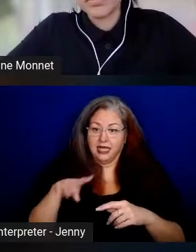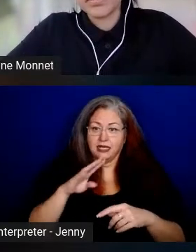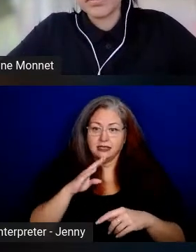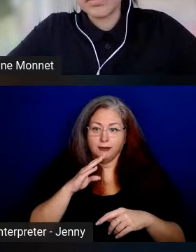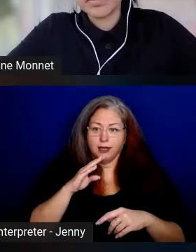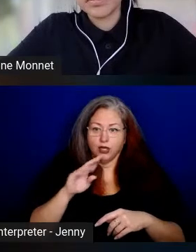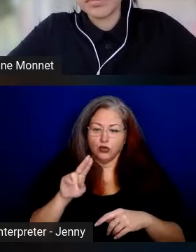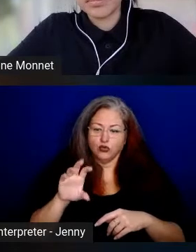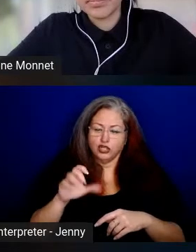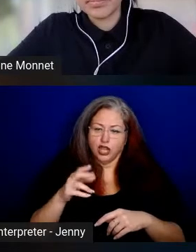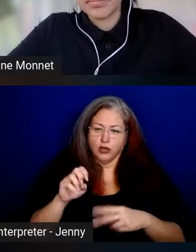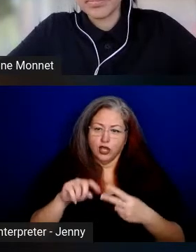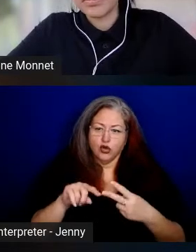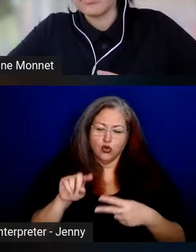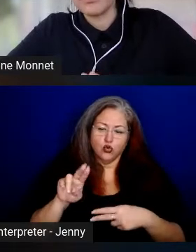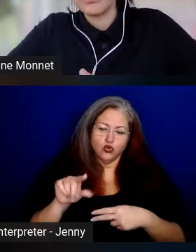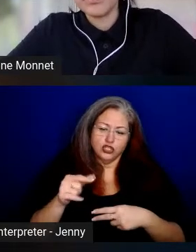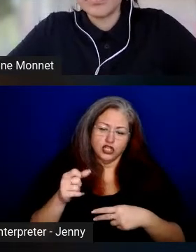Ojibwe